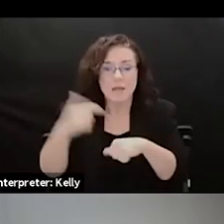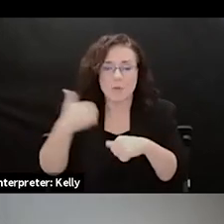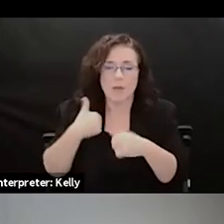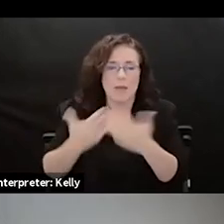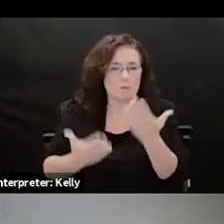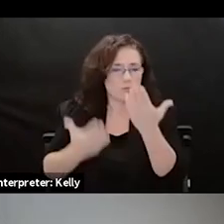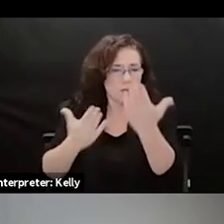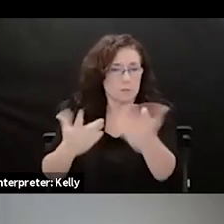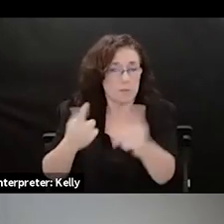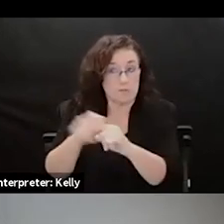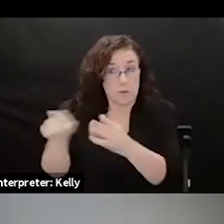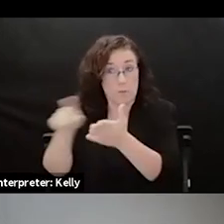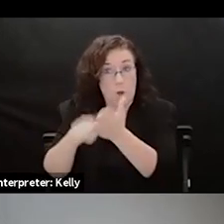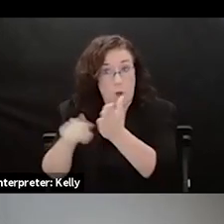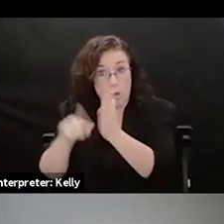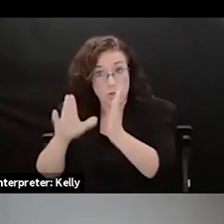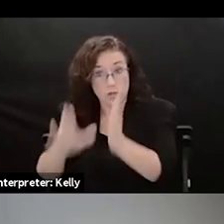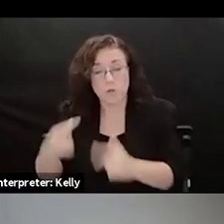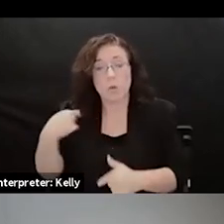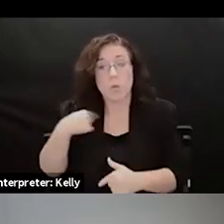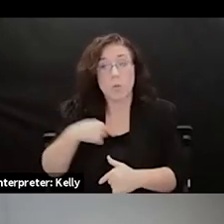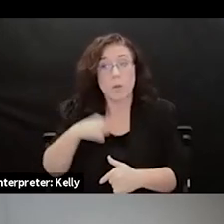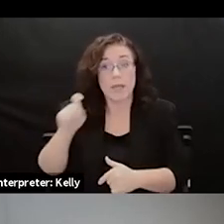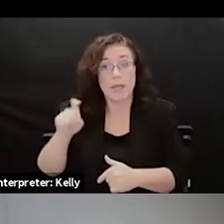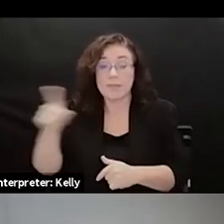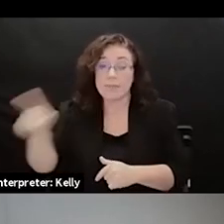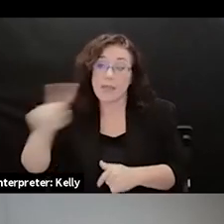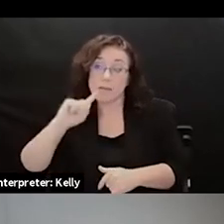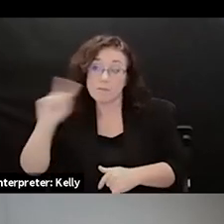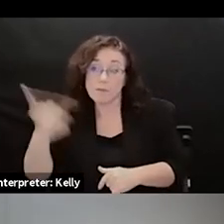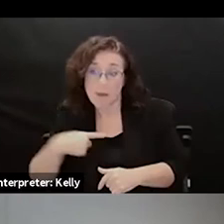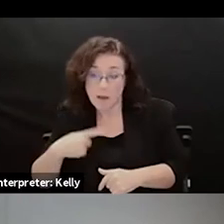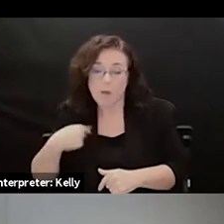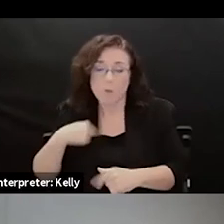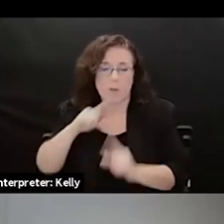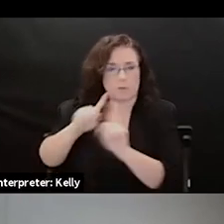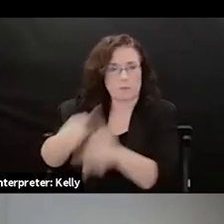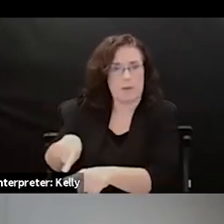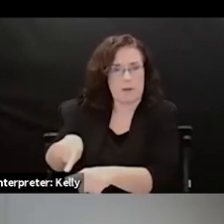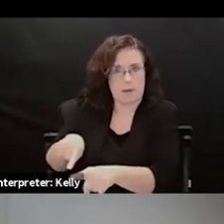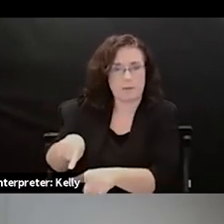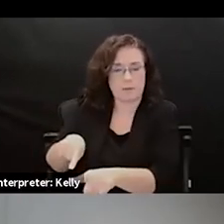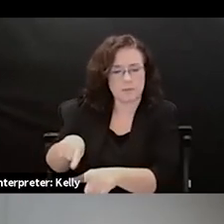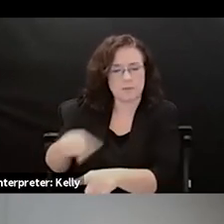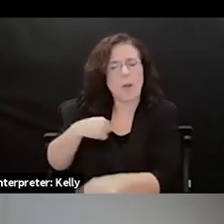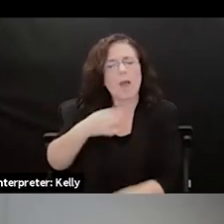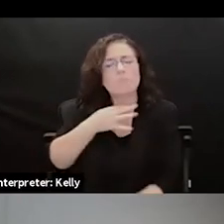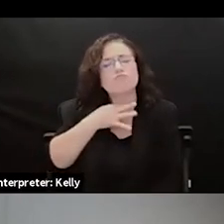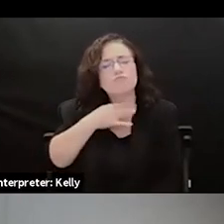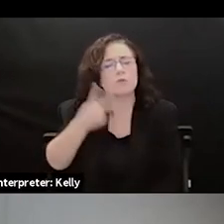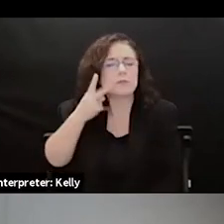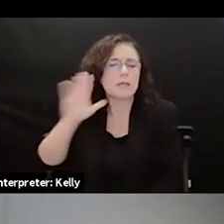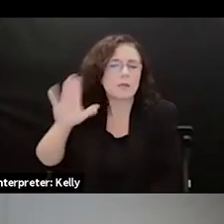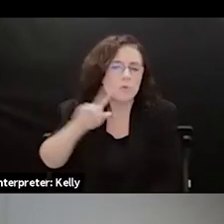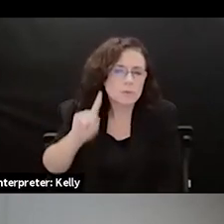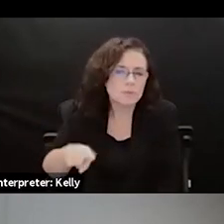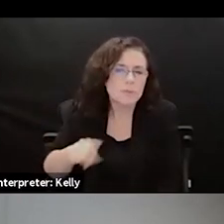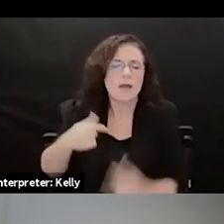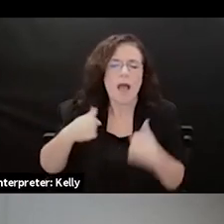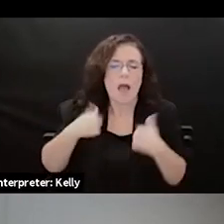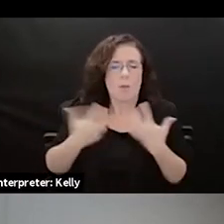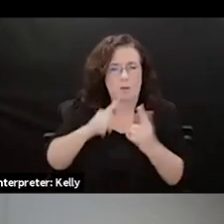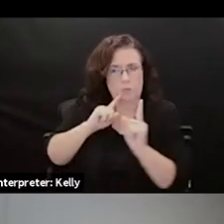required to give a response so i would like to see that what is the response how are we going to remedy